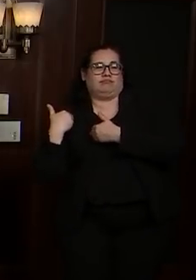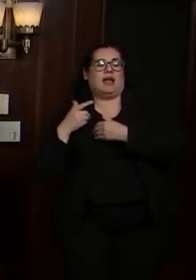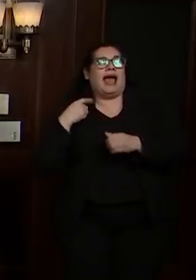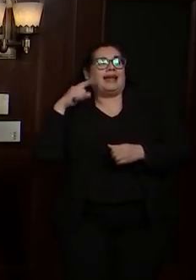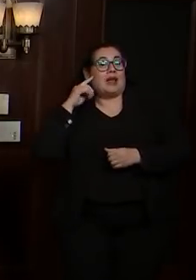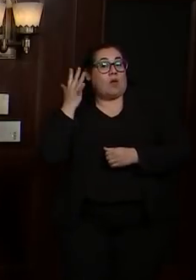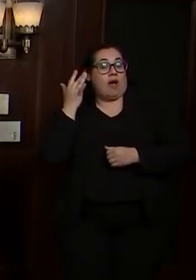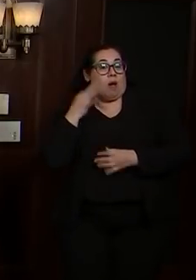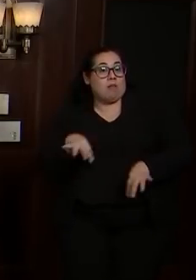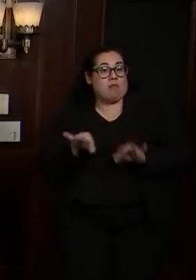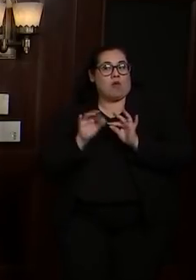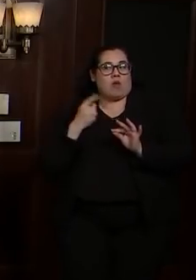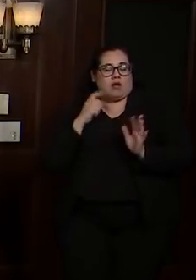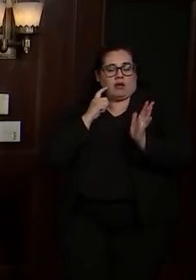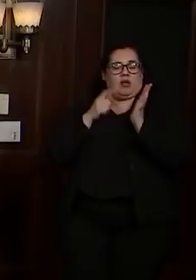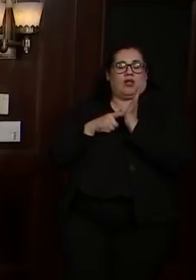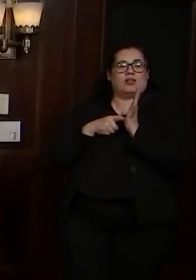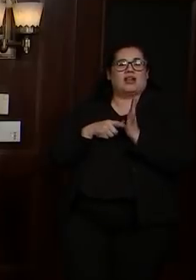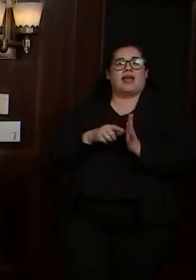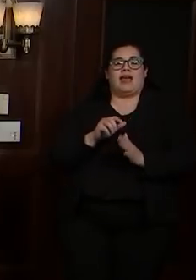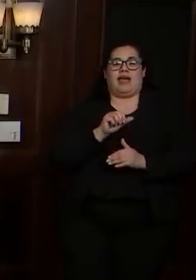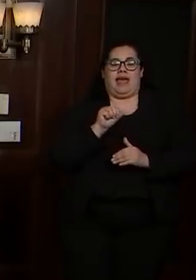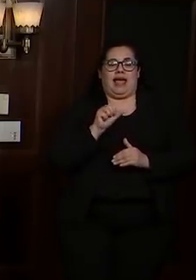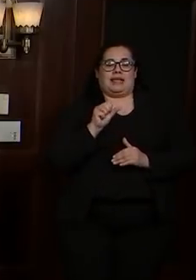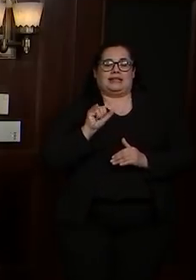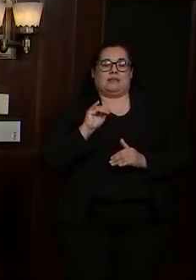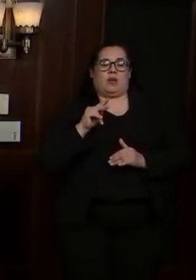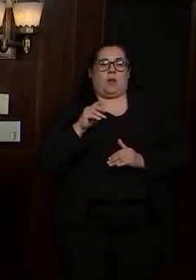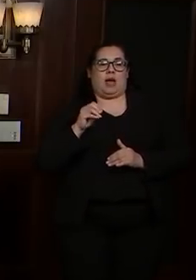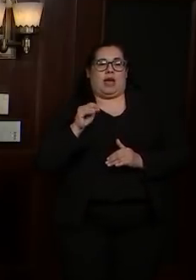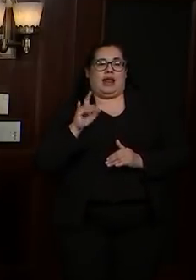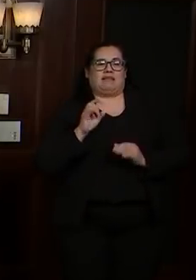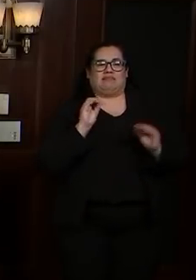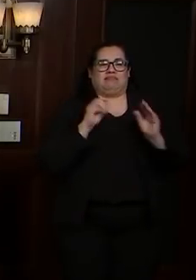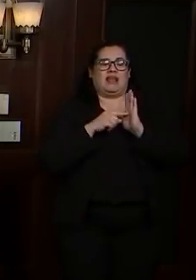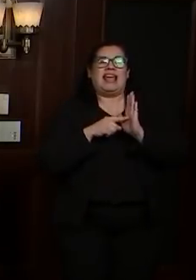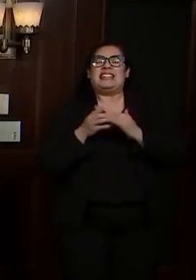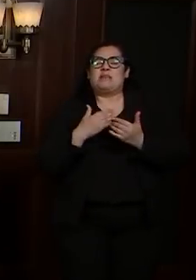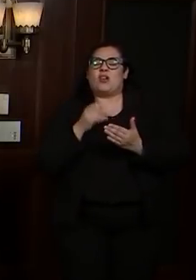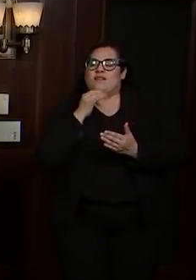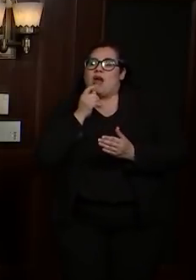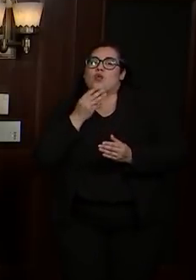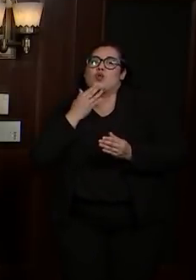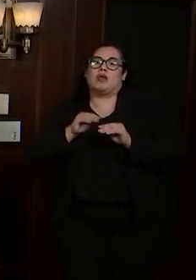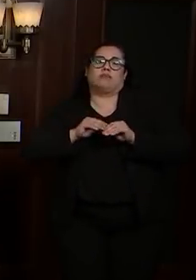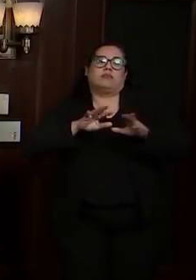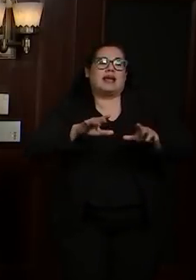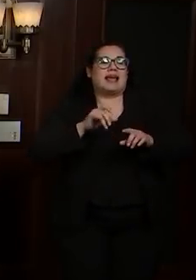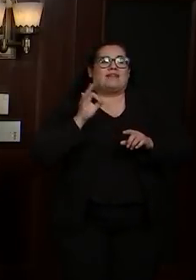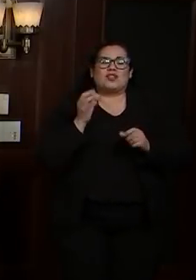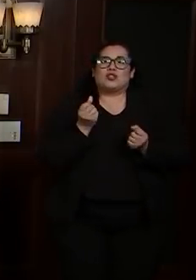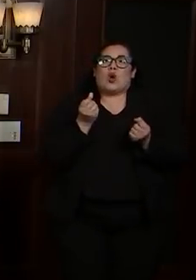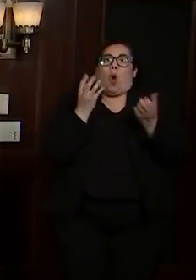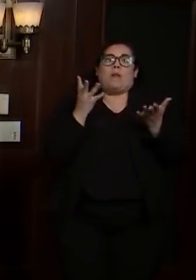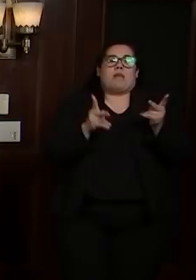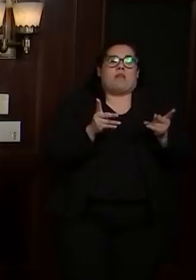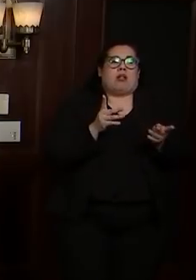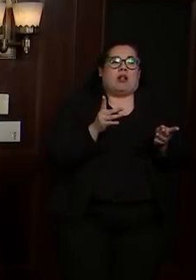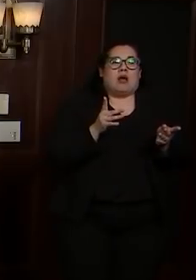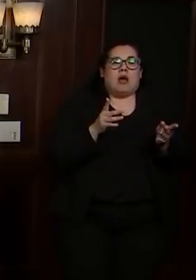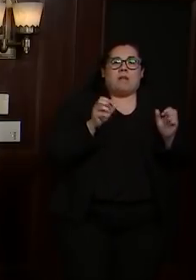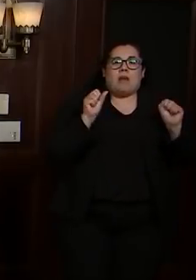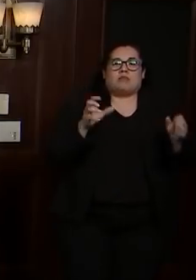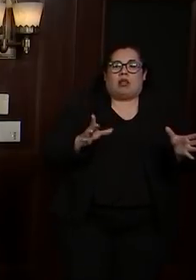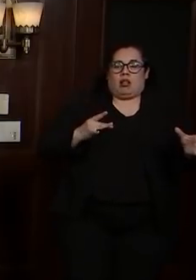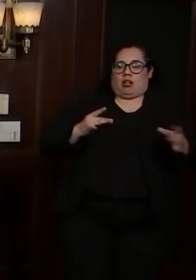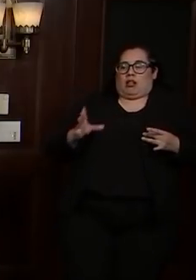why it's important for us to acknowledge that asymptomatic people, even if they're lousy spreaders, when there's so much vulnerability